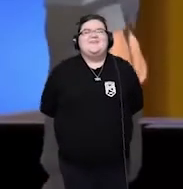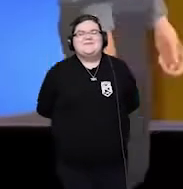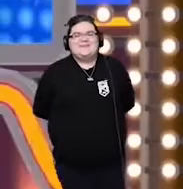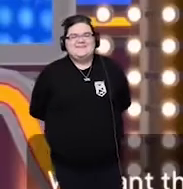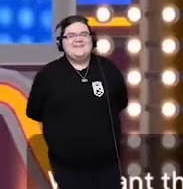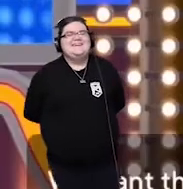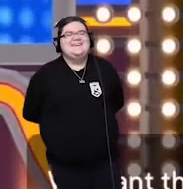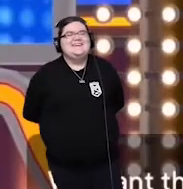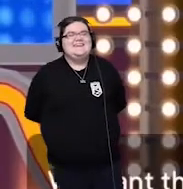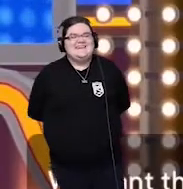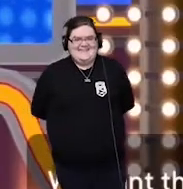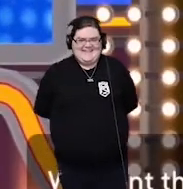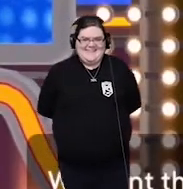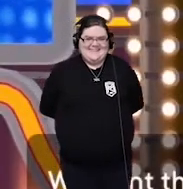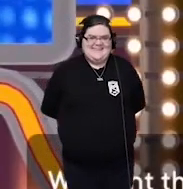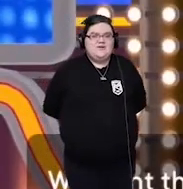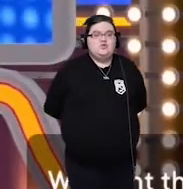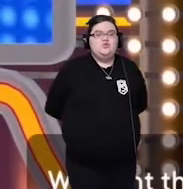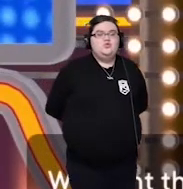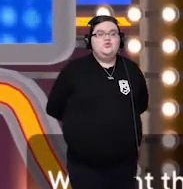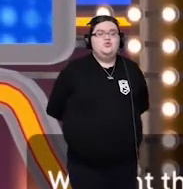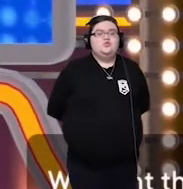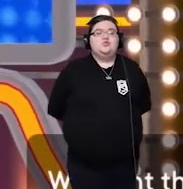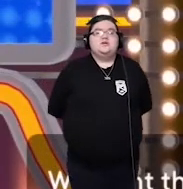I know I'm weird.